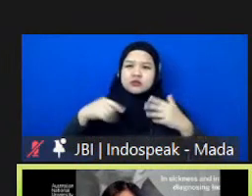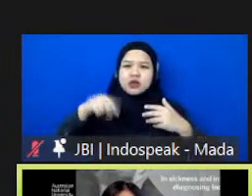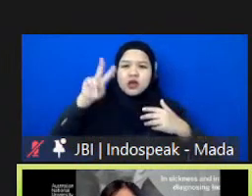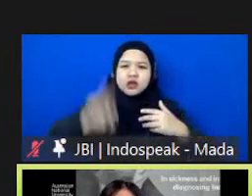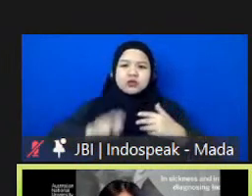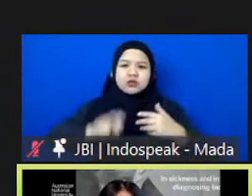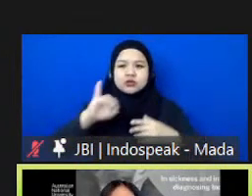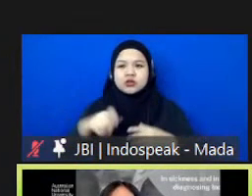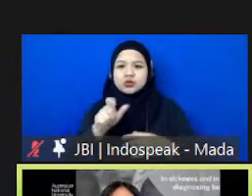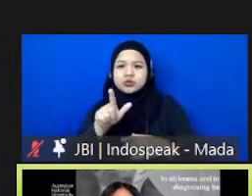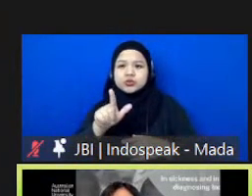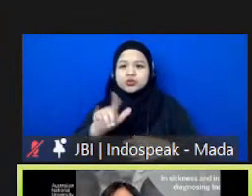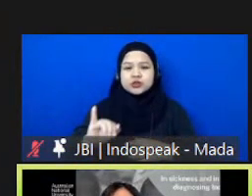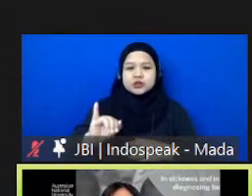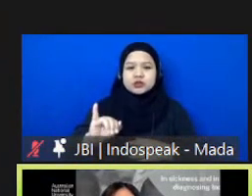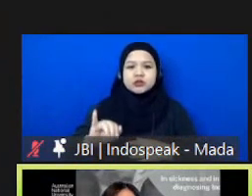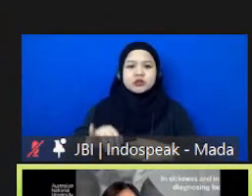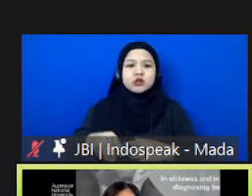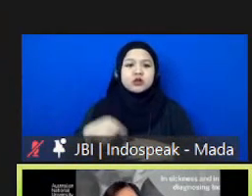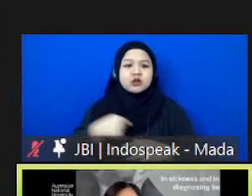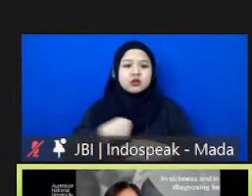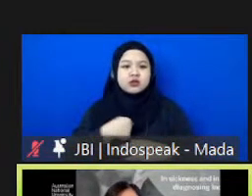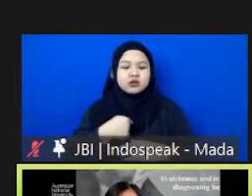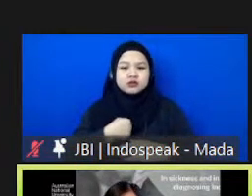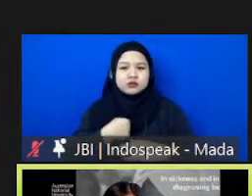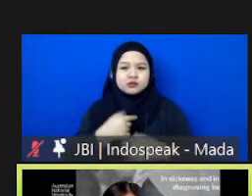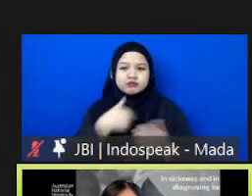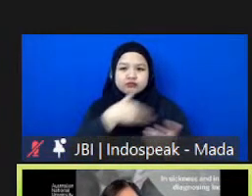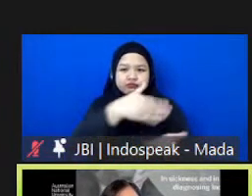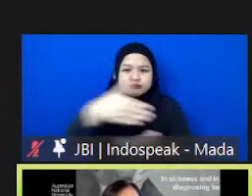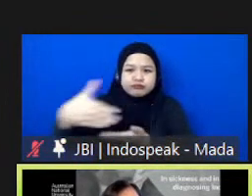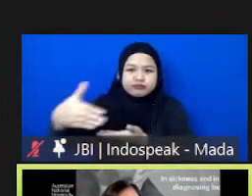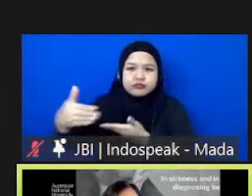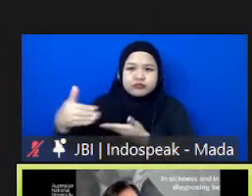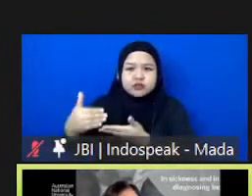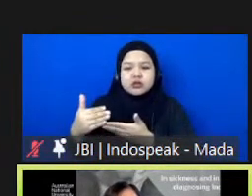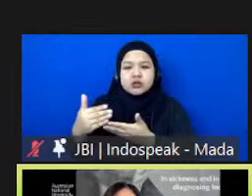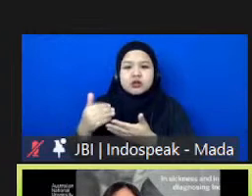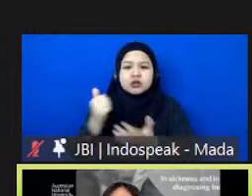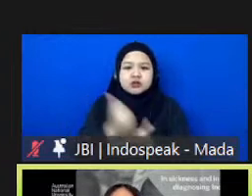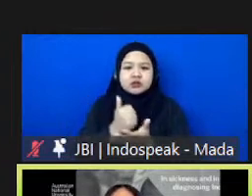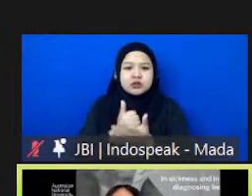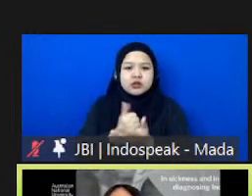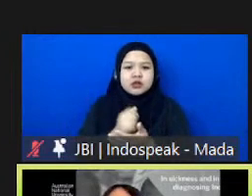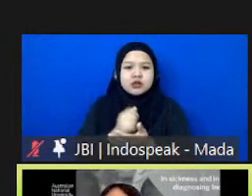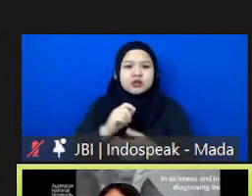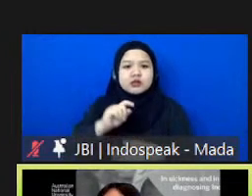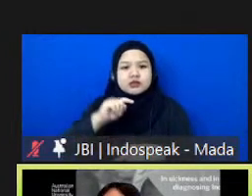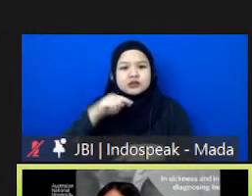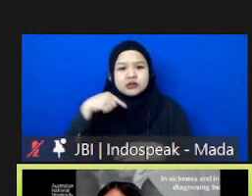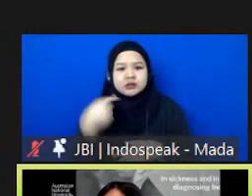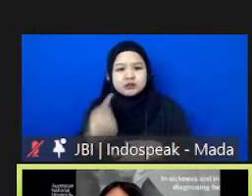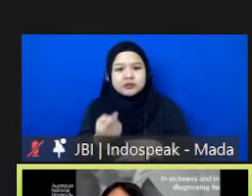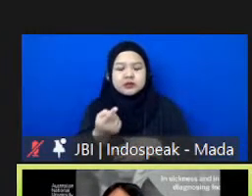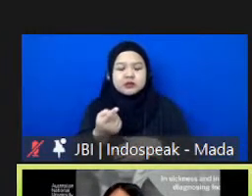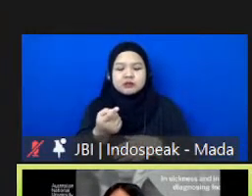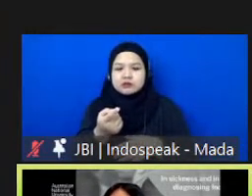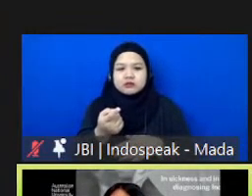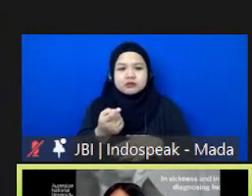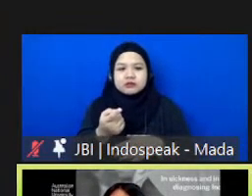the collective tone, I think, at the conference would have been definitely more somber, because as